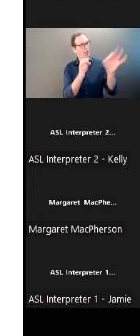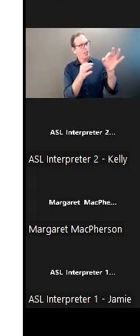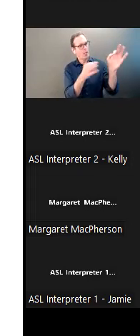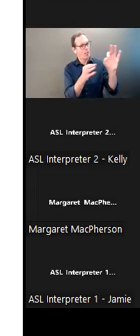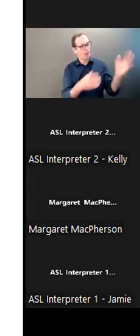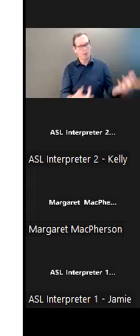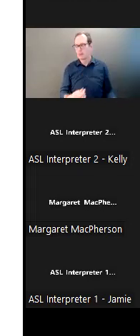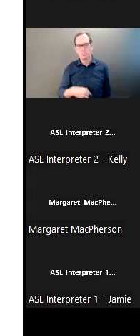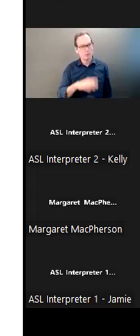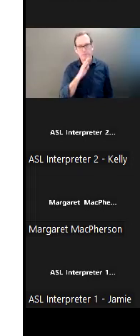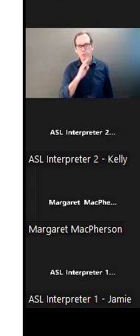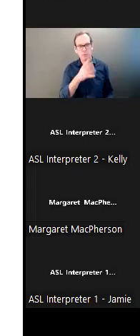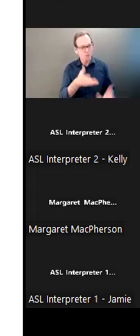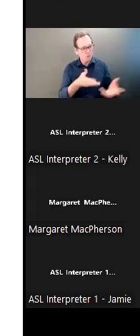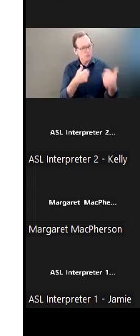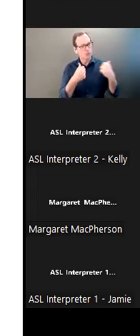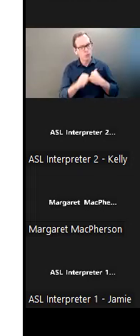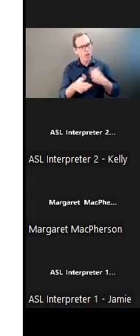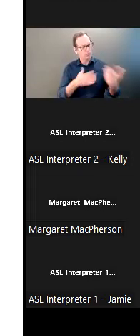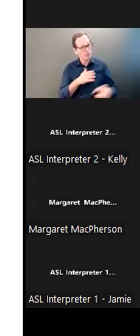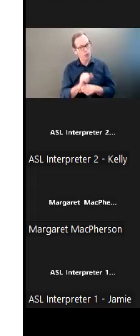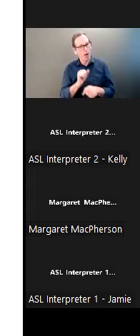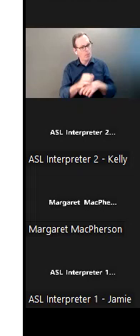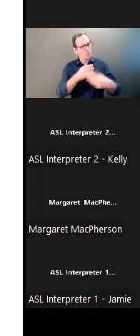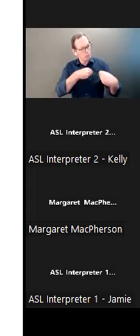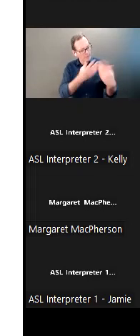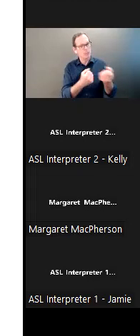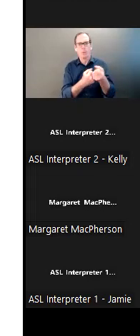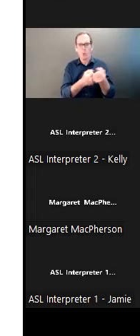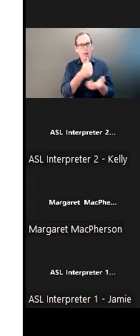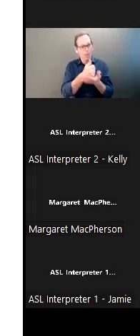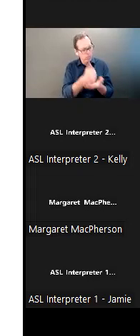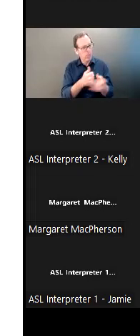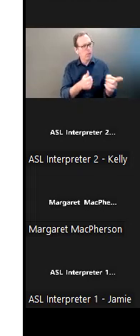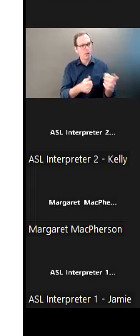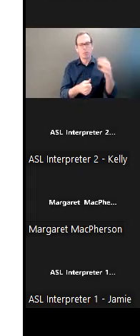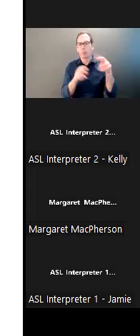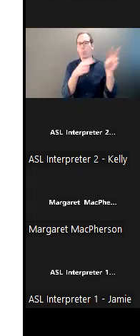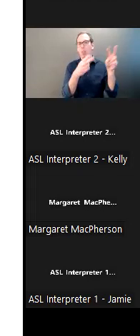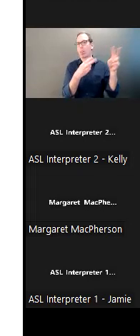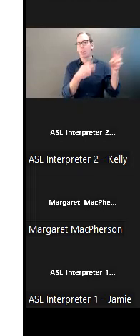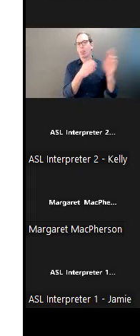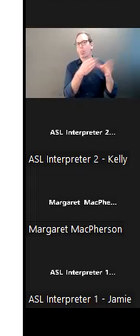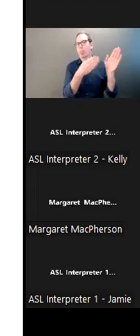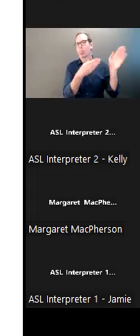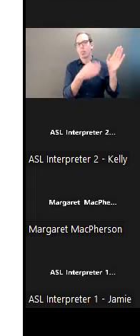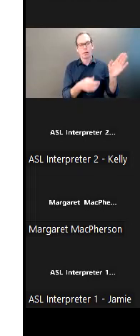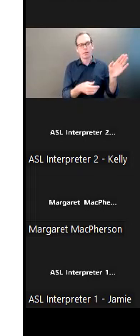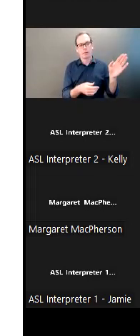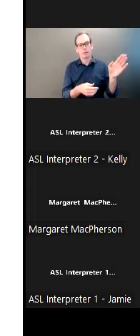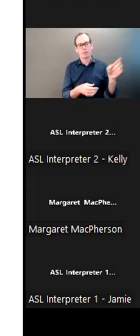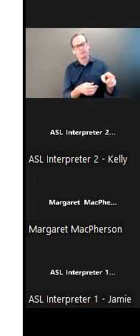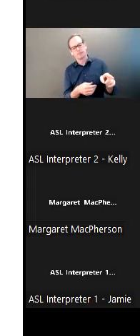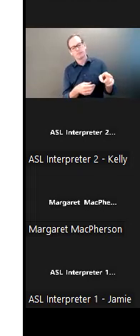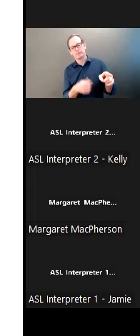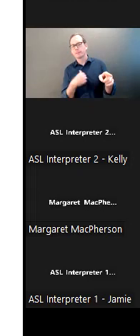as a provider because you're trying to do your job and provide help. So again, switching from frustration to compassion and finding ways